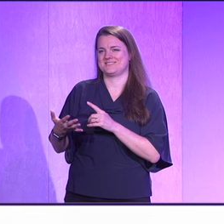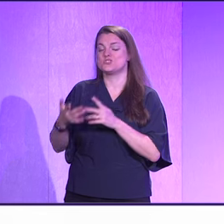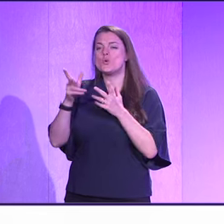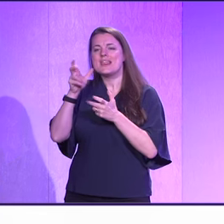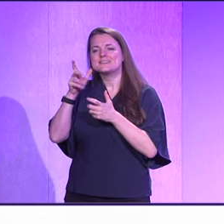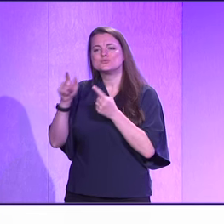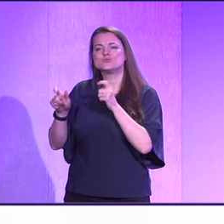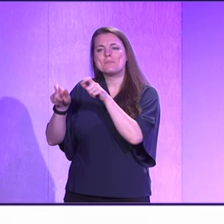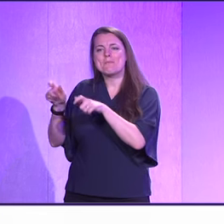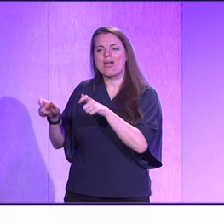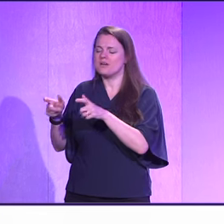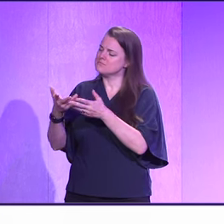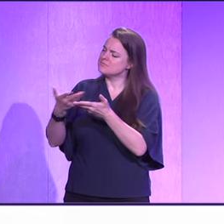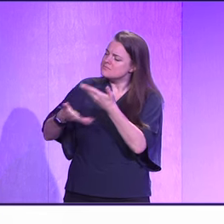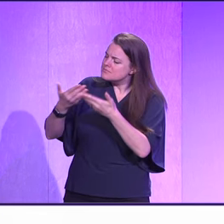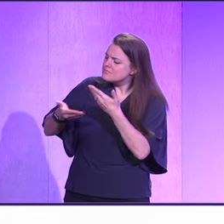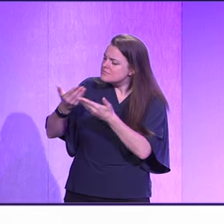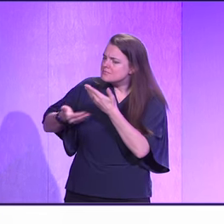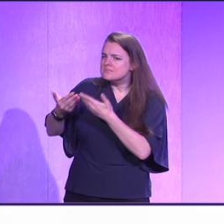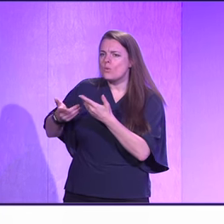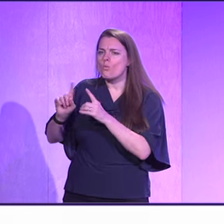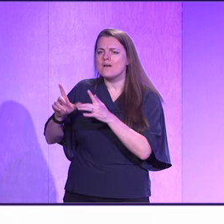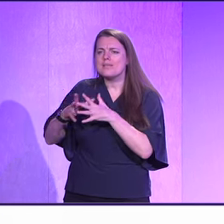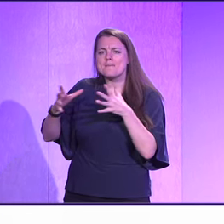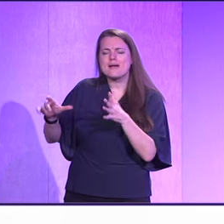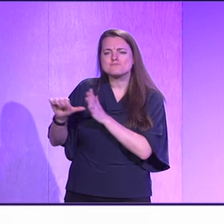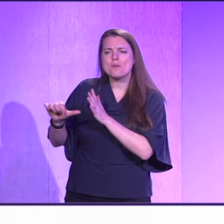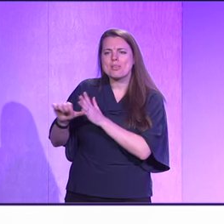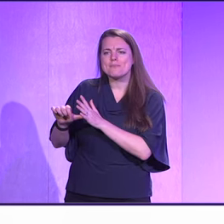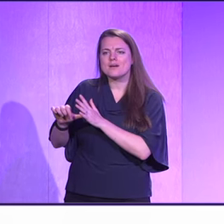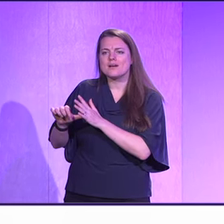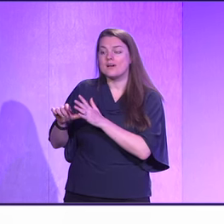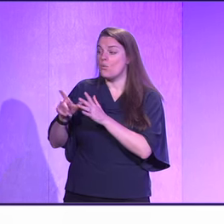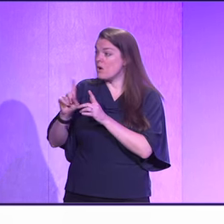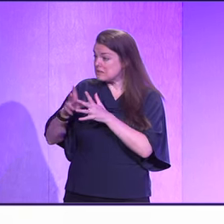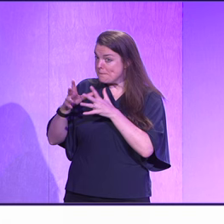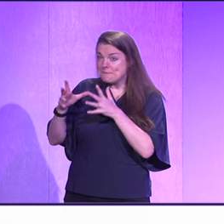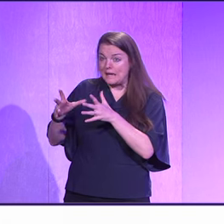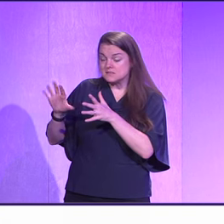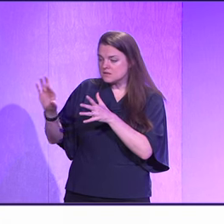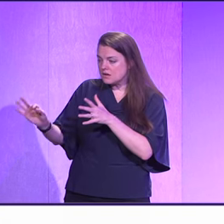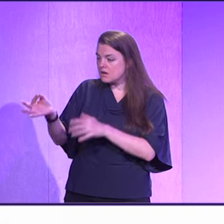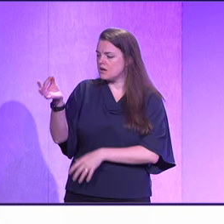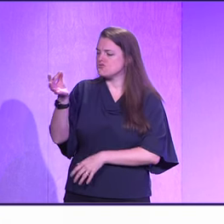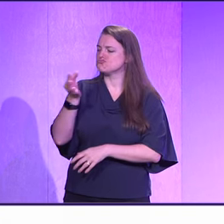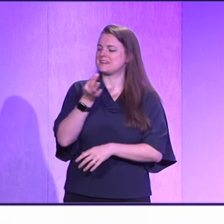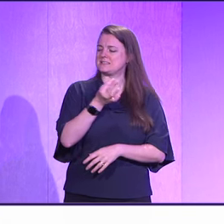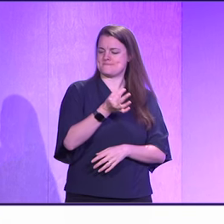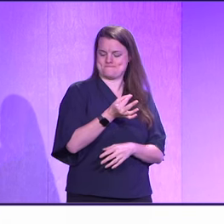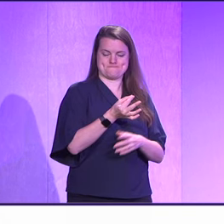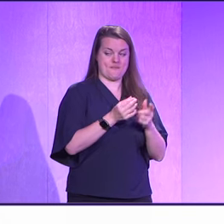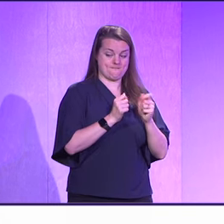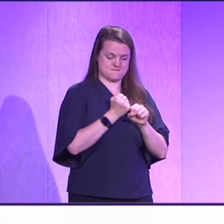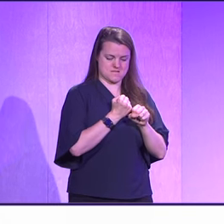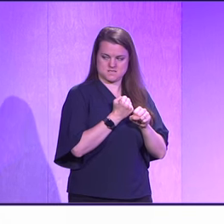most? Listen to people, right? Solve that problem first. Solve it with the very best technology you can, throw the best